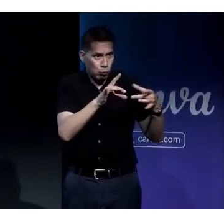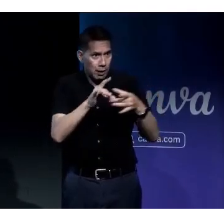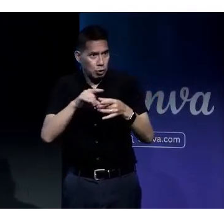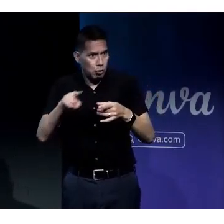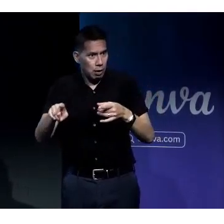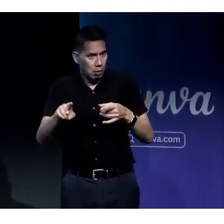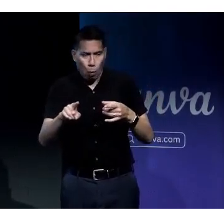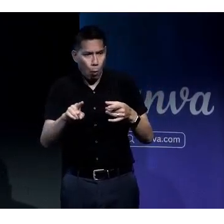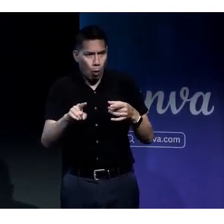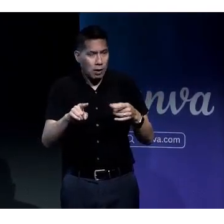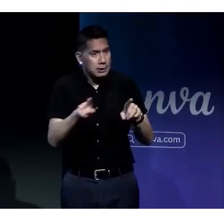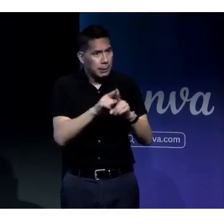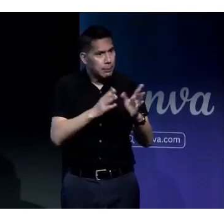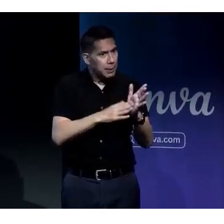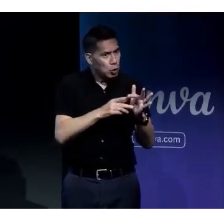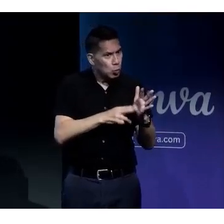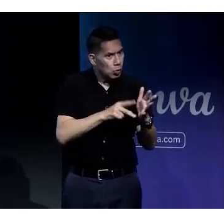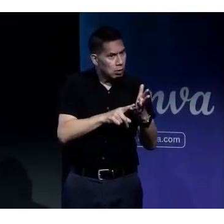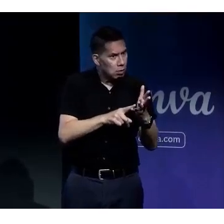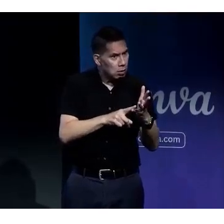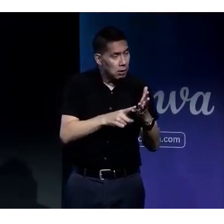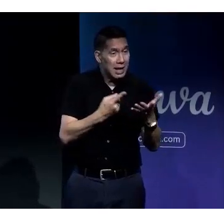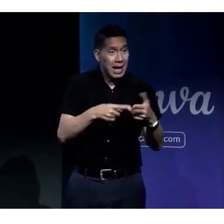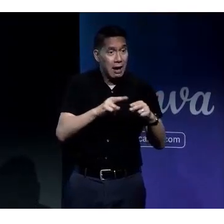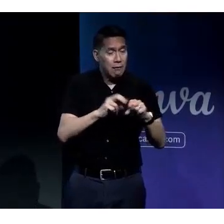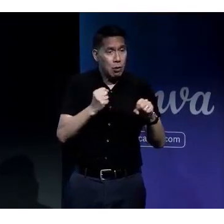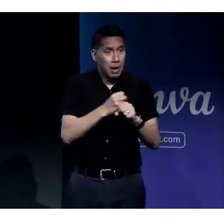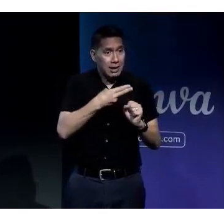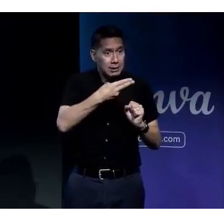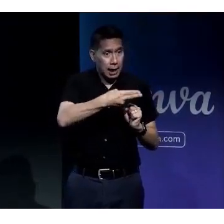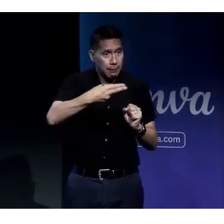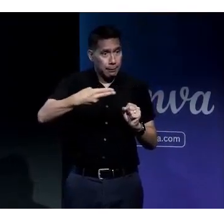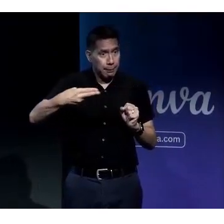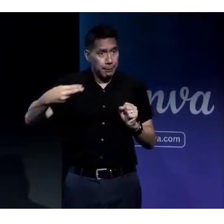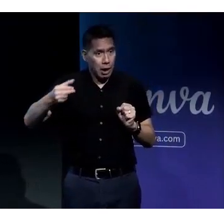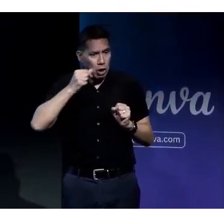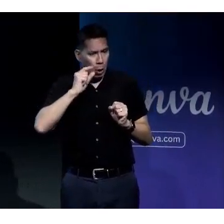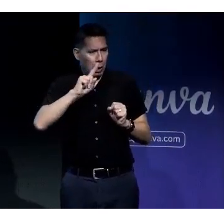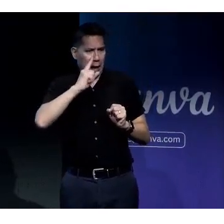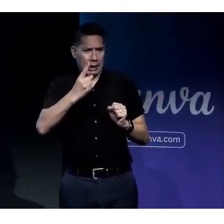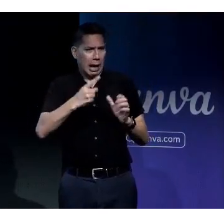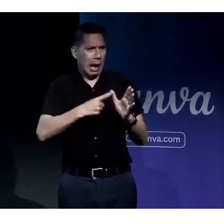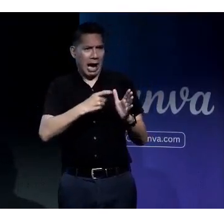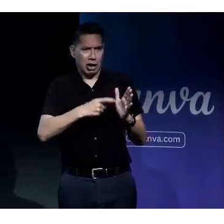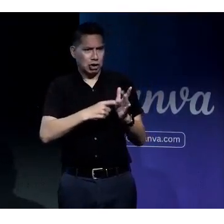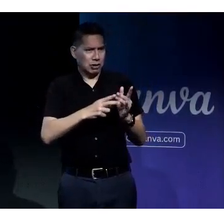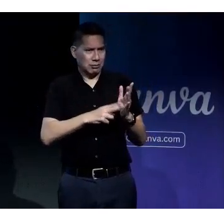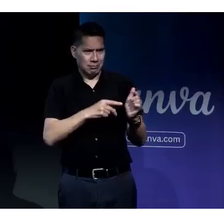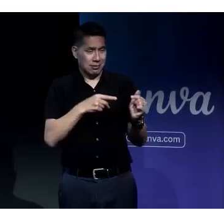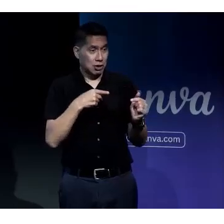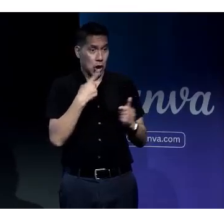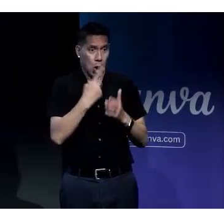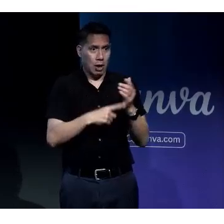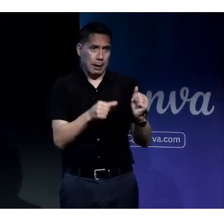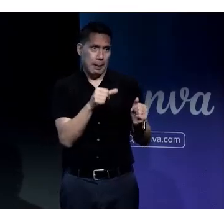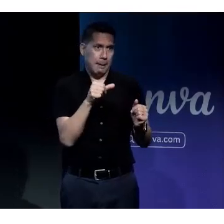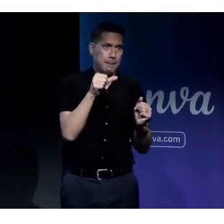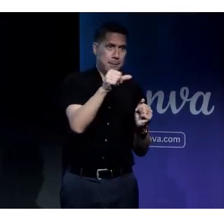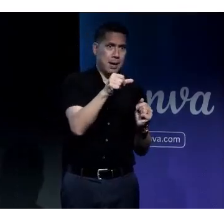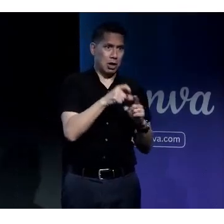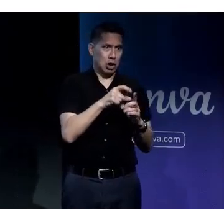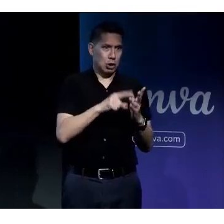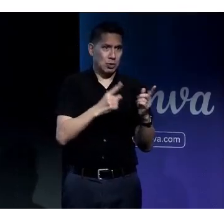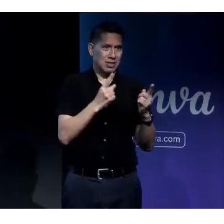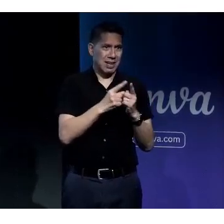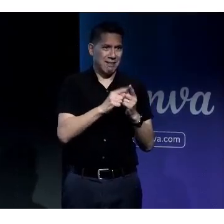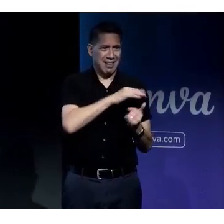a menu is? If we're building tabs, we know tabs can't do actions, so we probably wouldn't just shove a button that does stuff at the end of